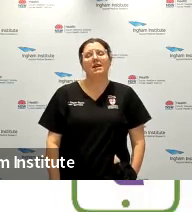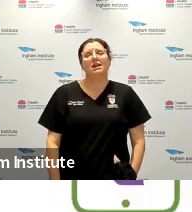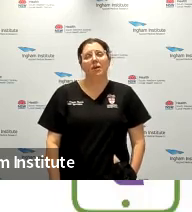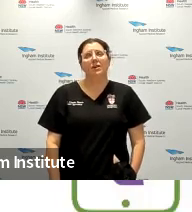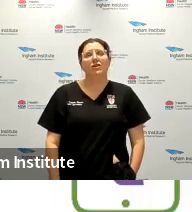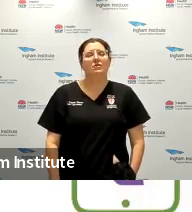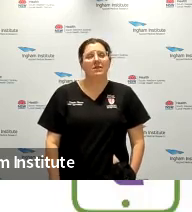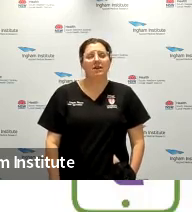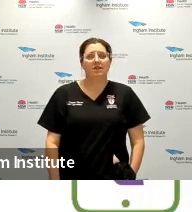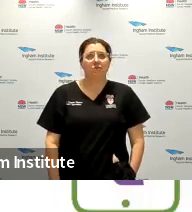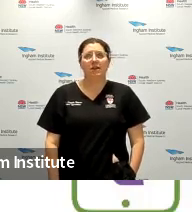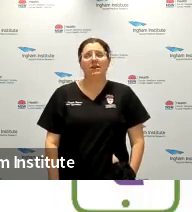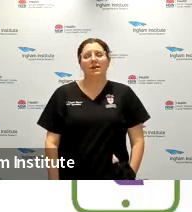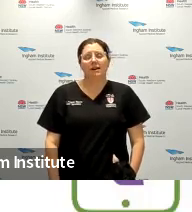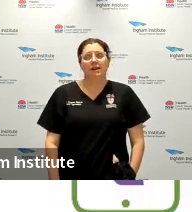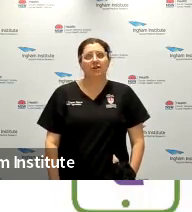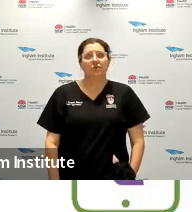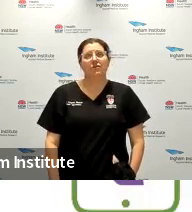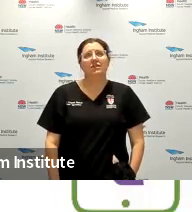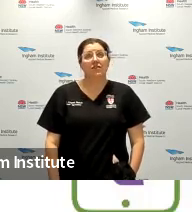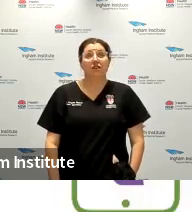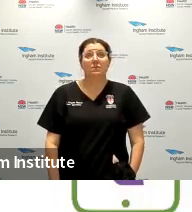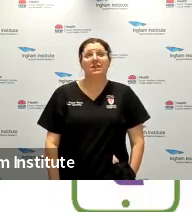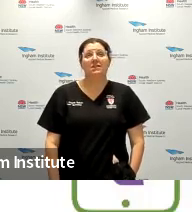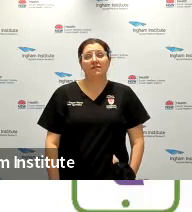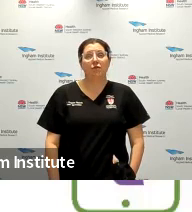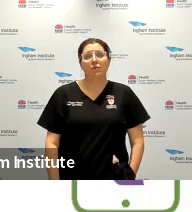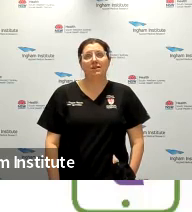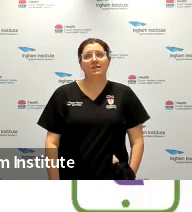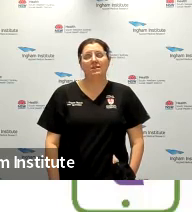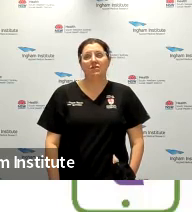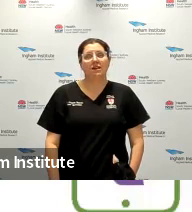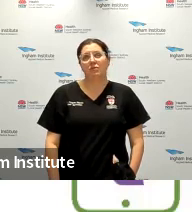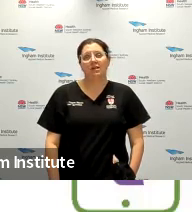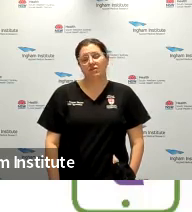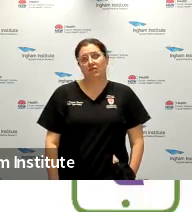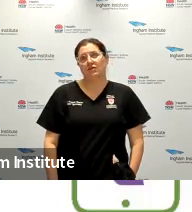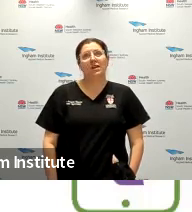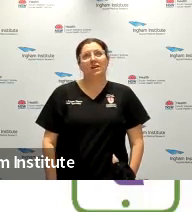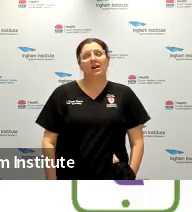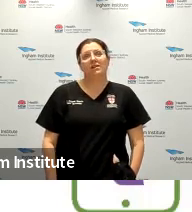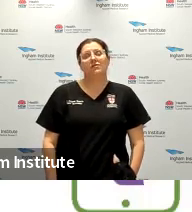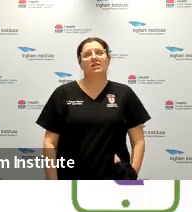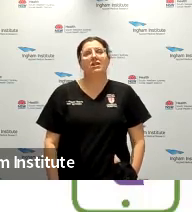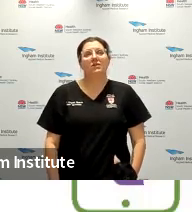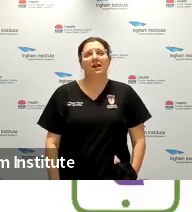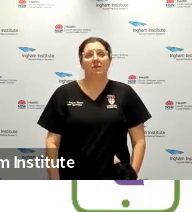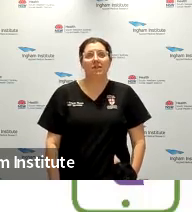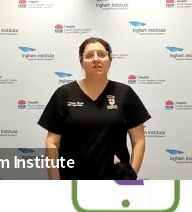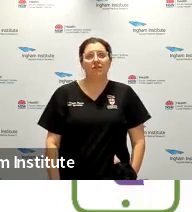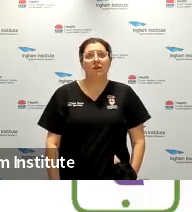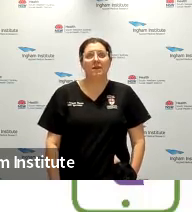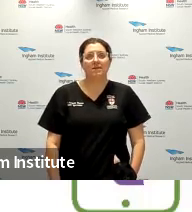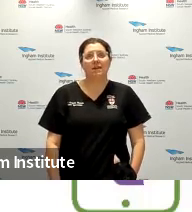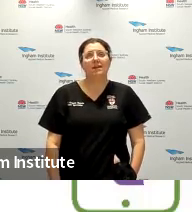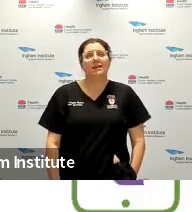trimester. But we know from data that's already accrued that 30% of all pregnancies in New South Wales do not reach healthcare within